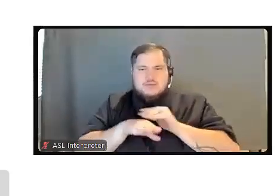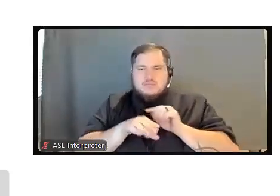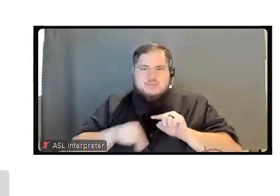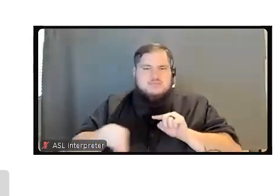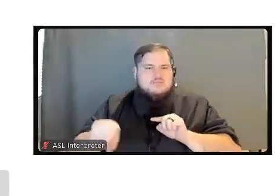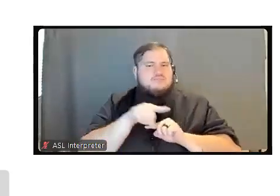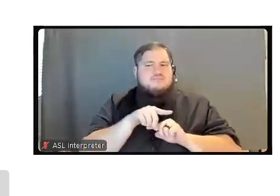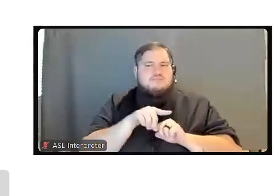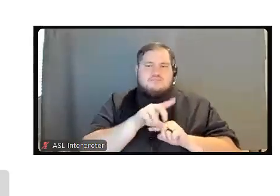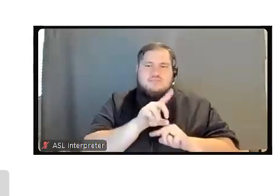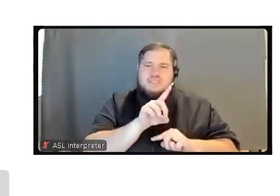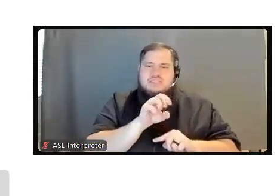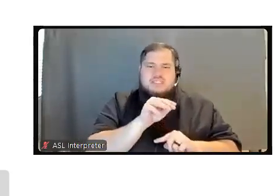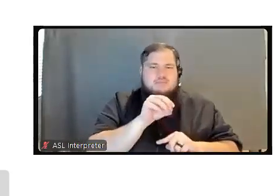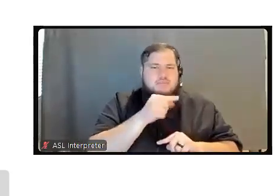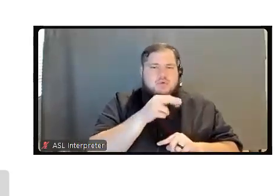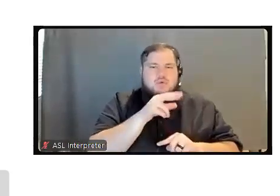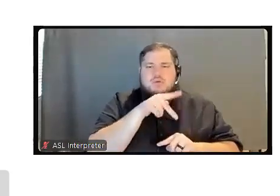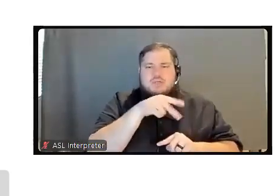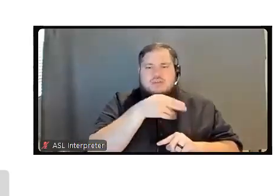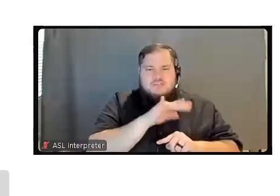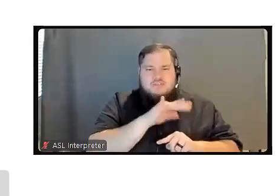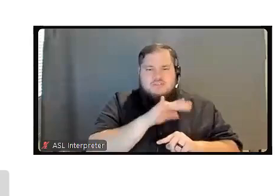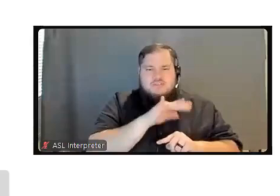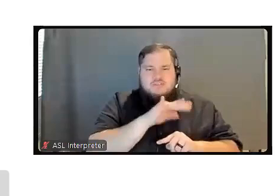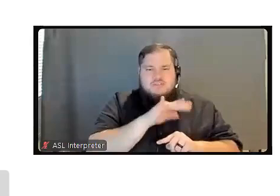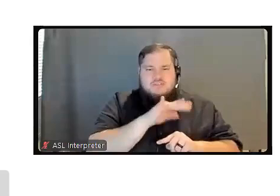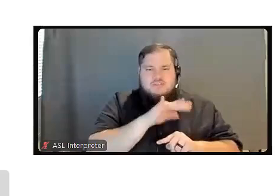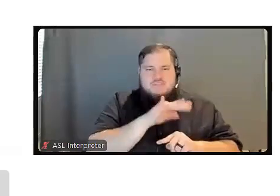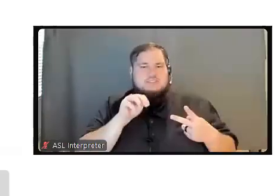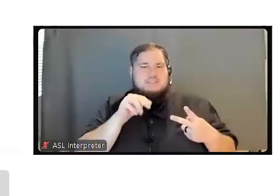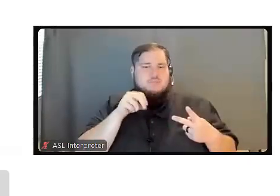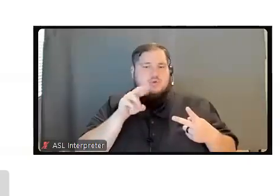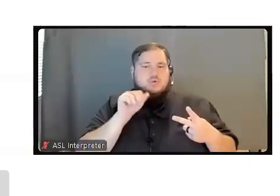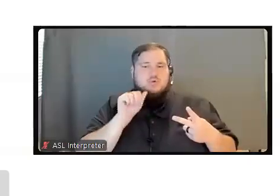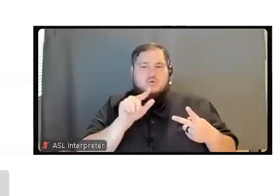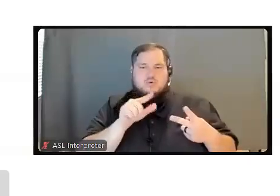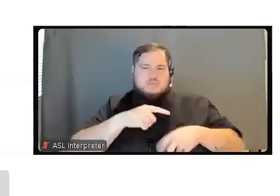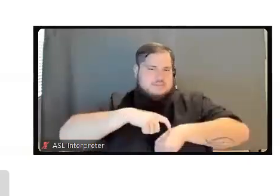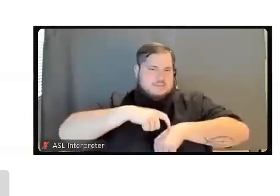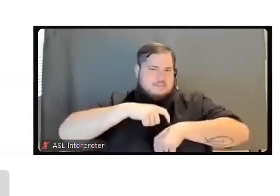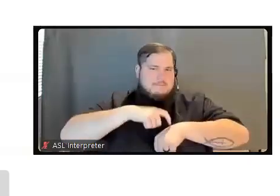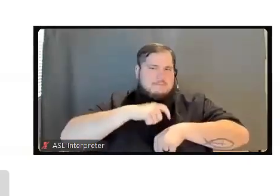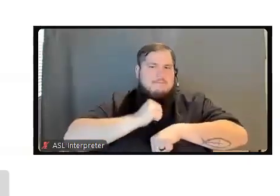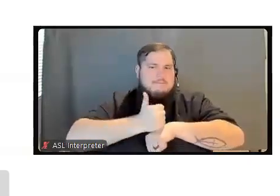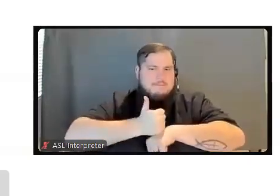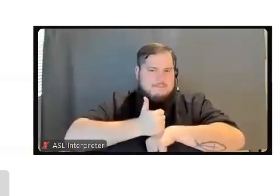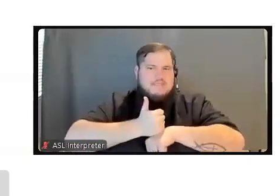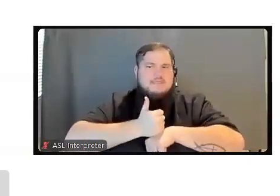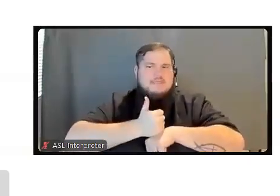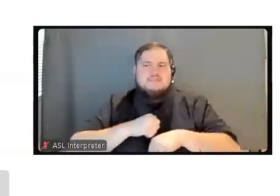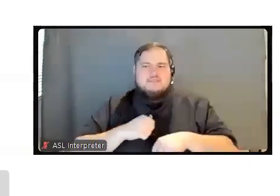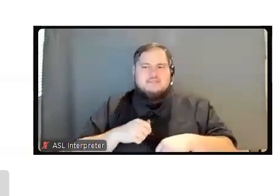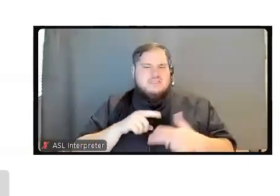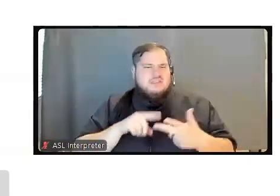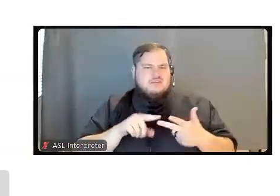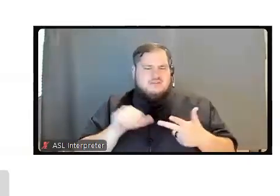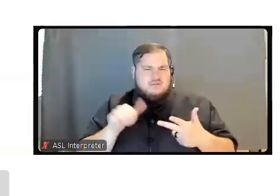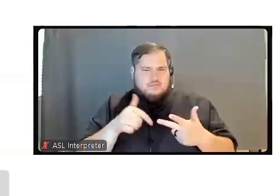geographic, demographic, and temporal or time-based segmentation, which essentially means we're able